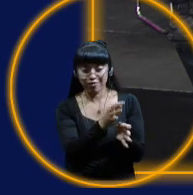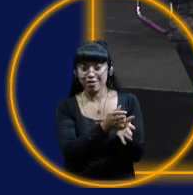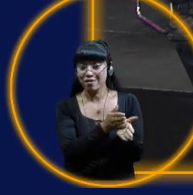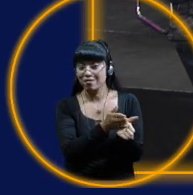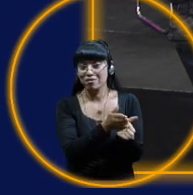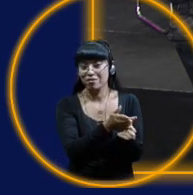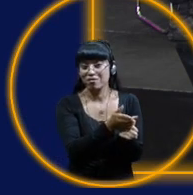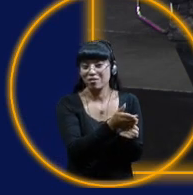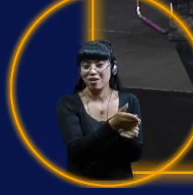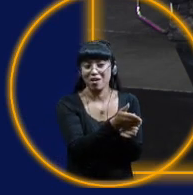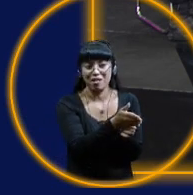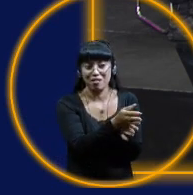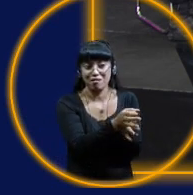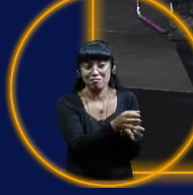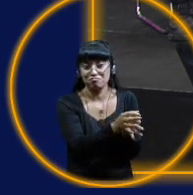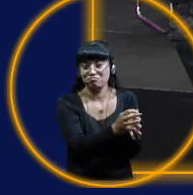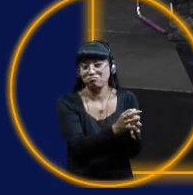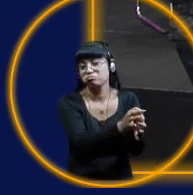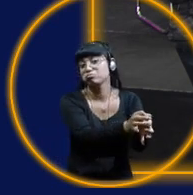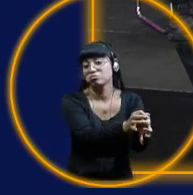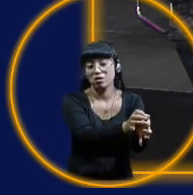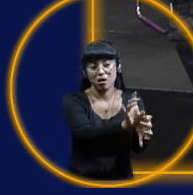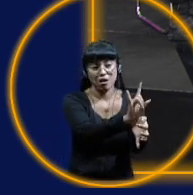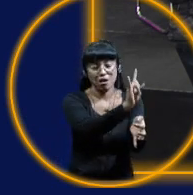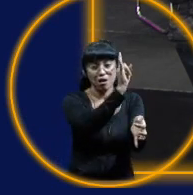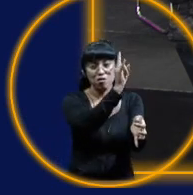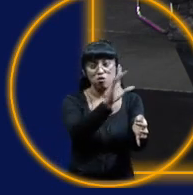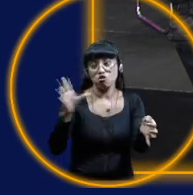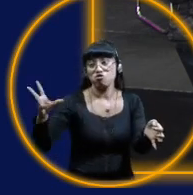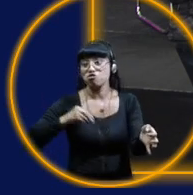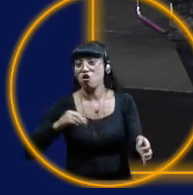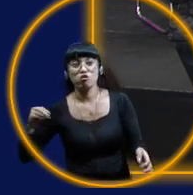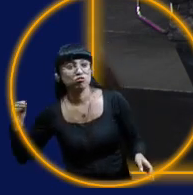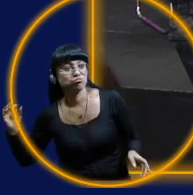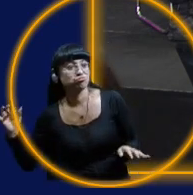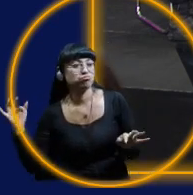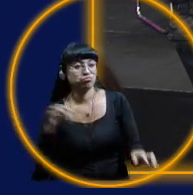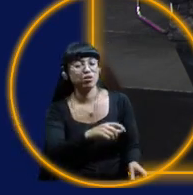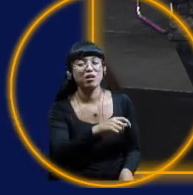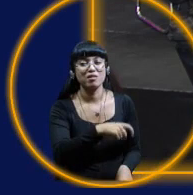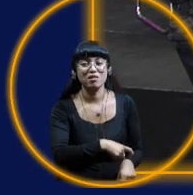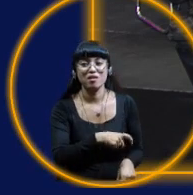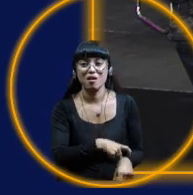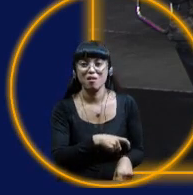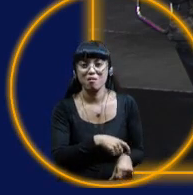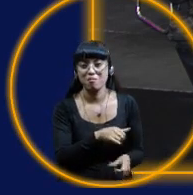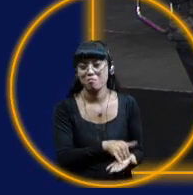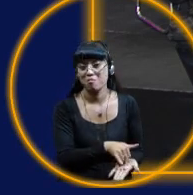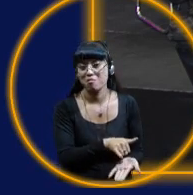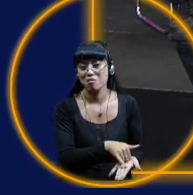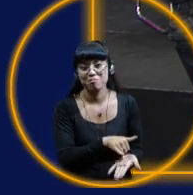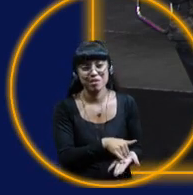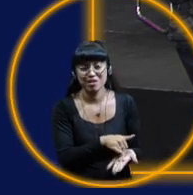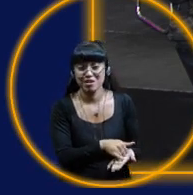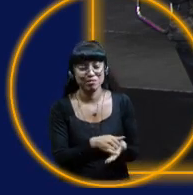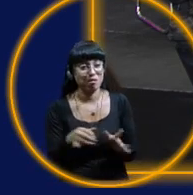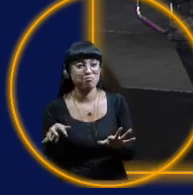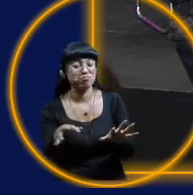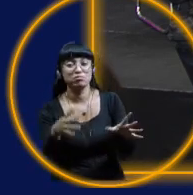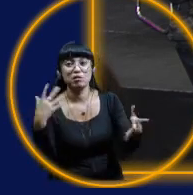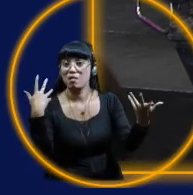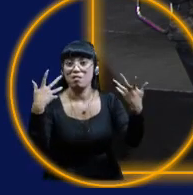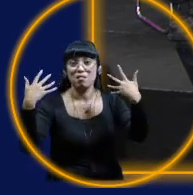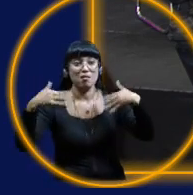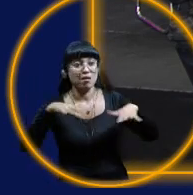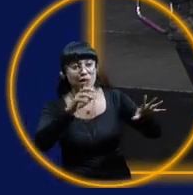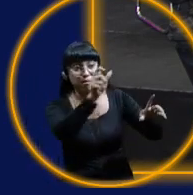at the same time and then forget about you all at the same time, you know. New flavor. the celebrity arc, yeah. which is, wow, they're a new